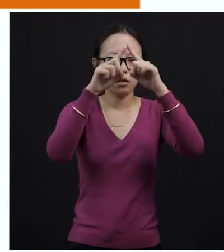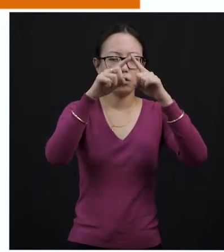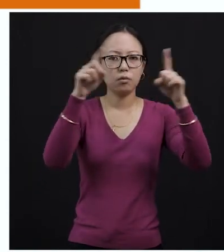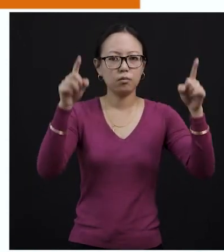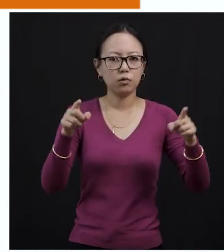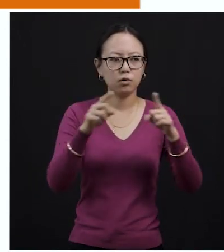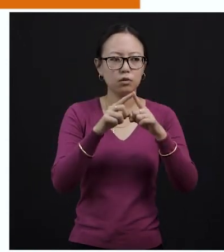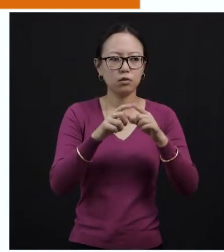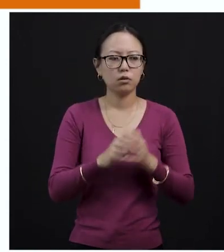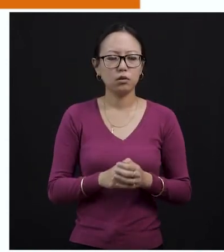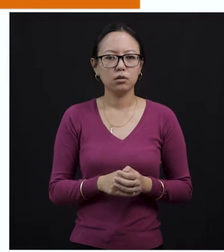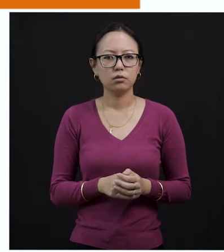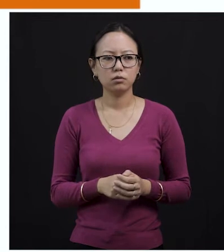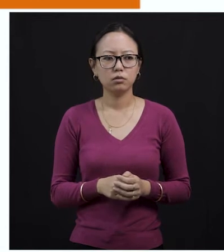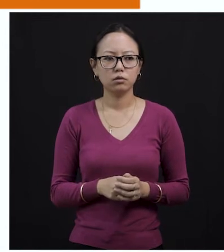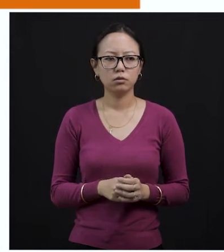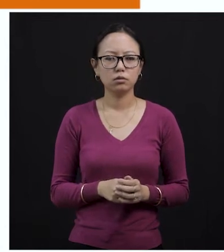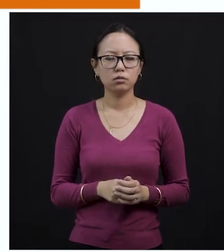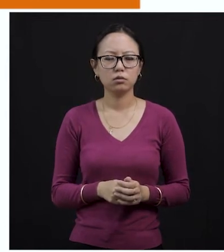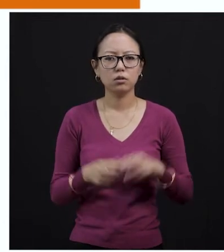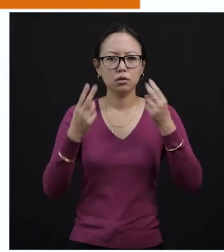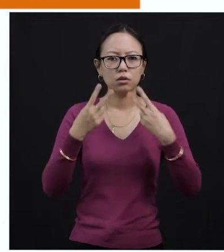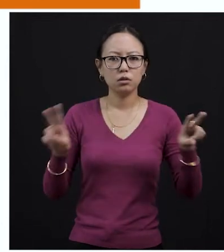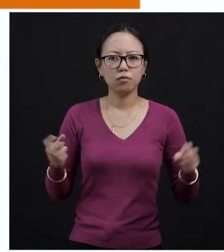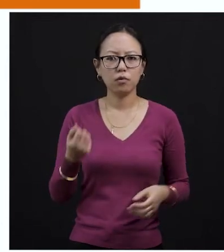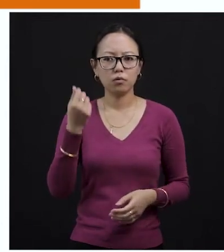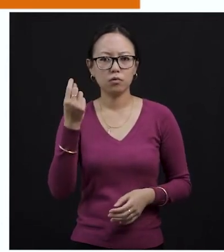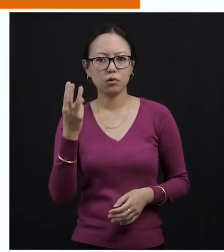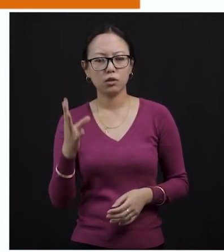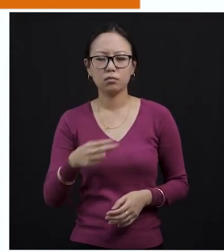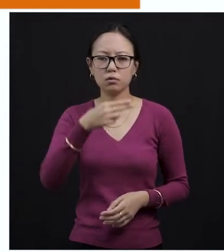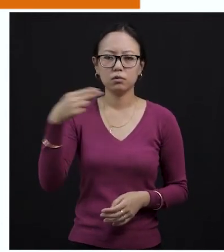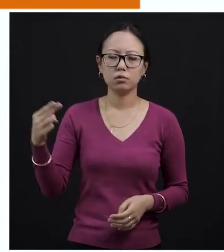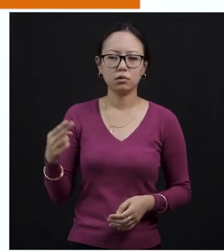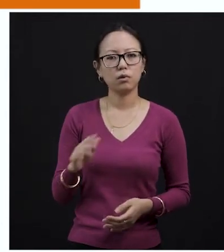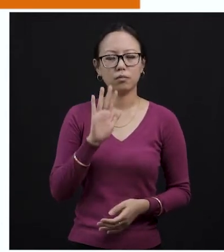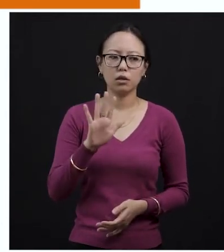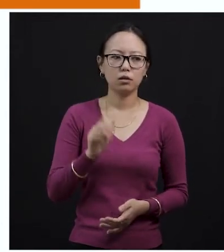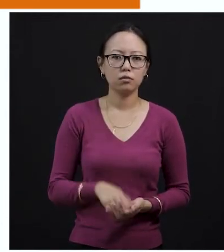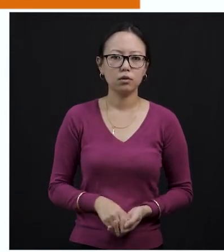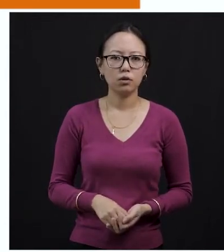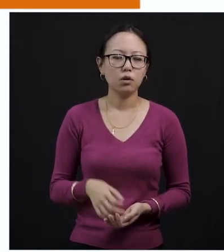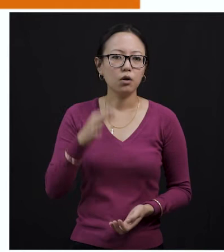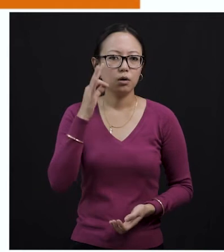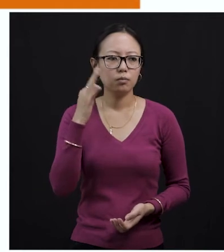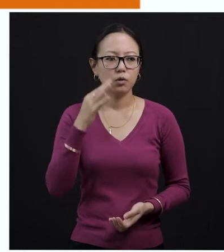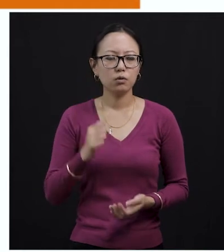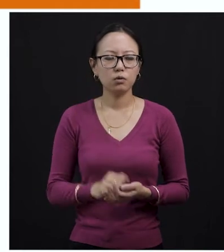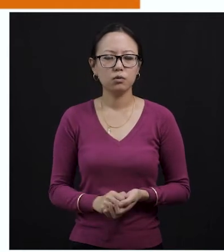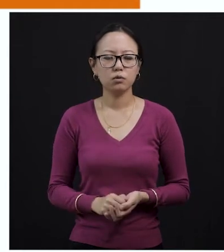sorry, you will find different number names given here. And if you look at the blue boxes, you will